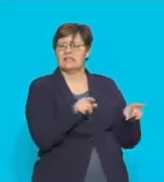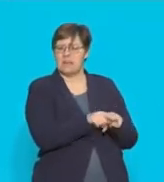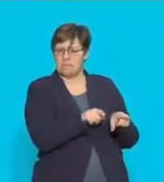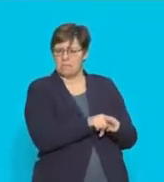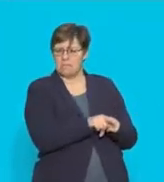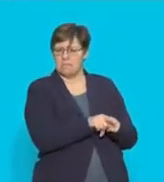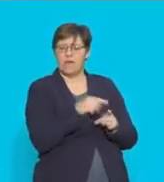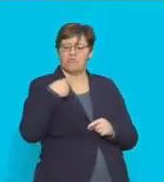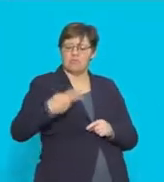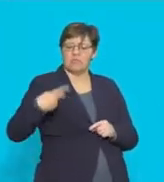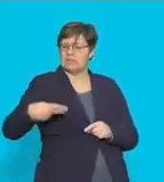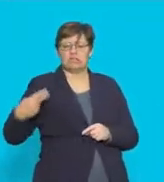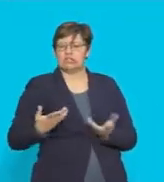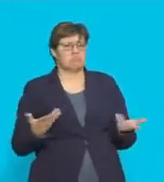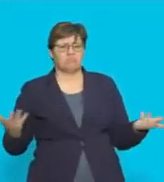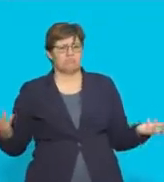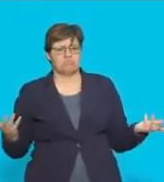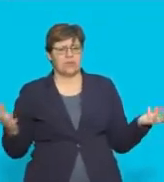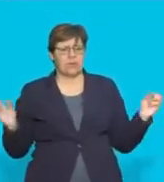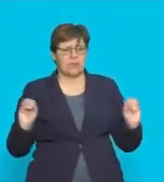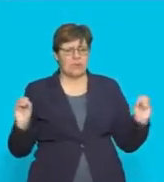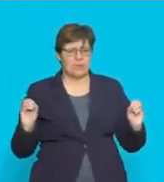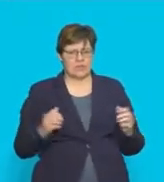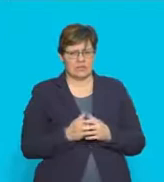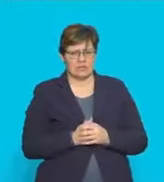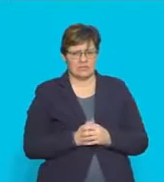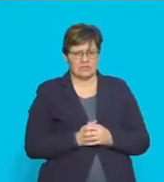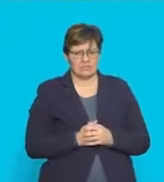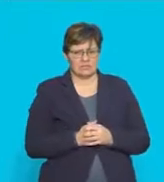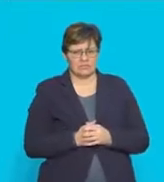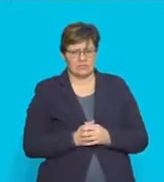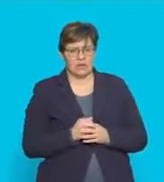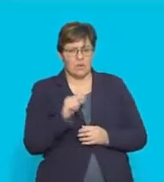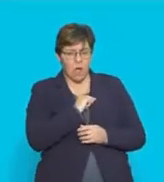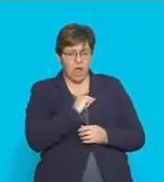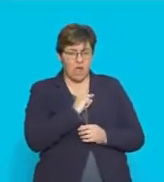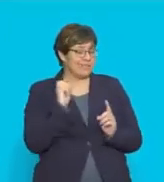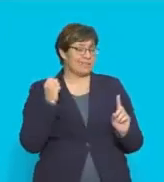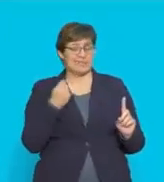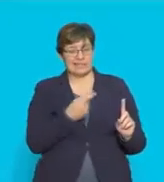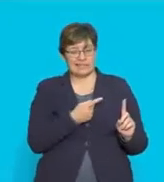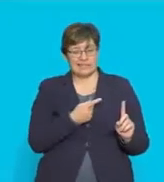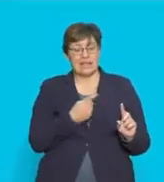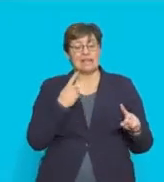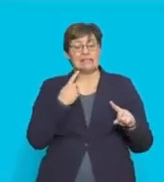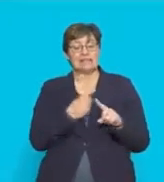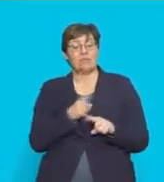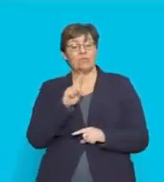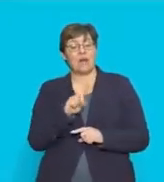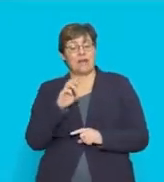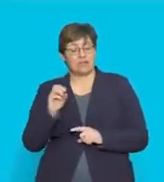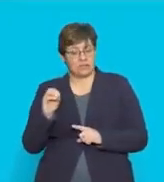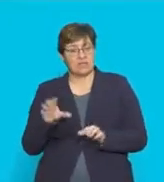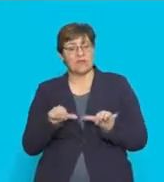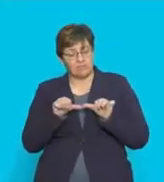a repetition of the pattern that I have here. Because the whole point of multiplying by